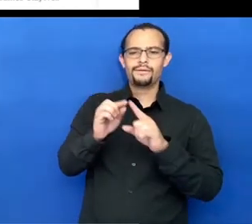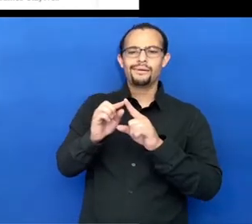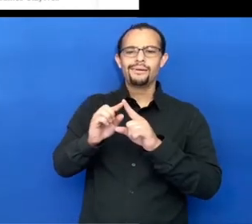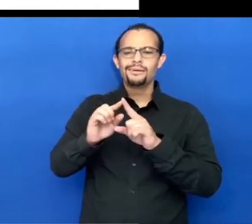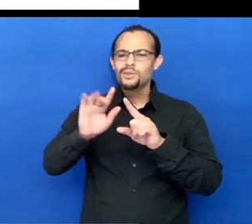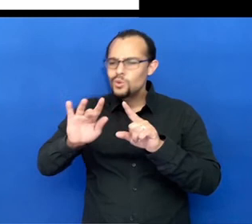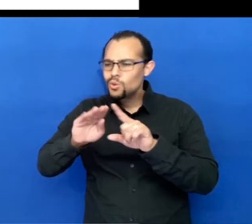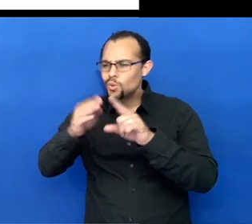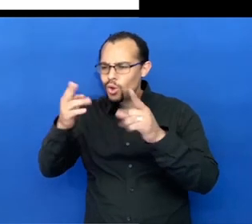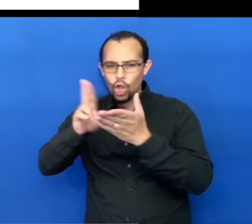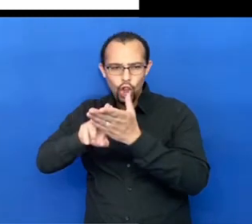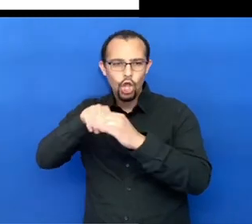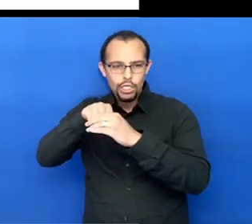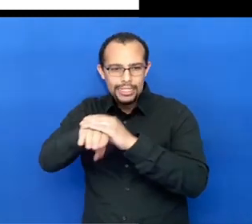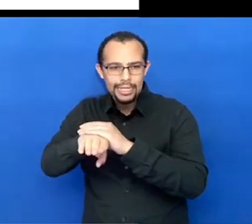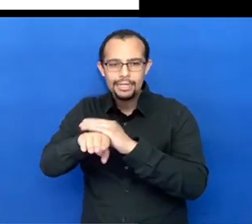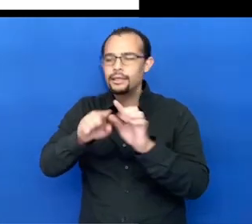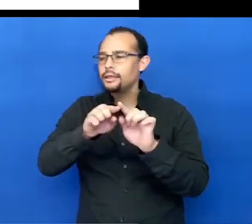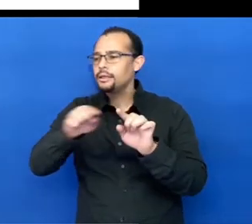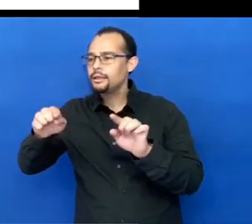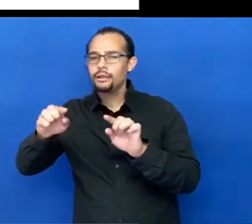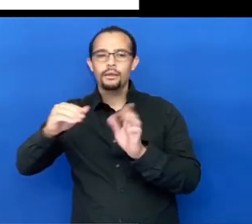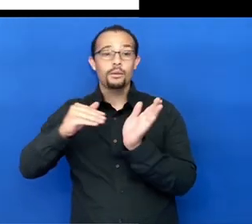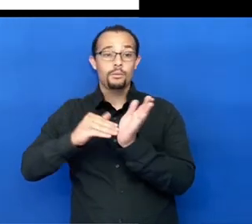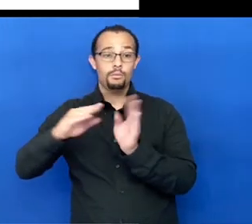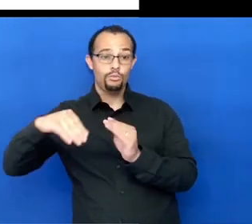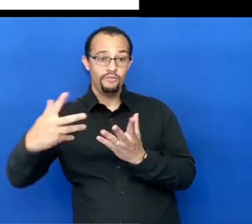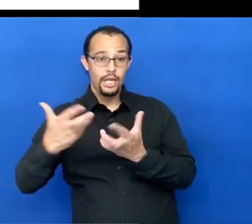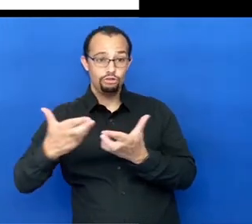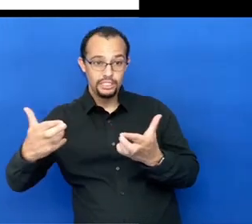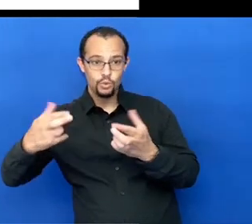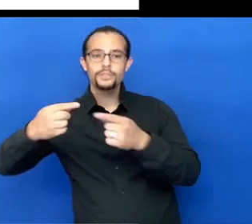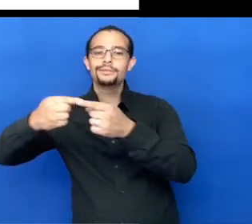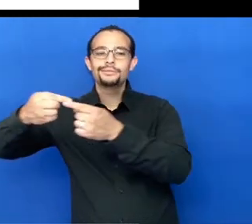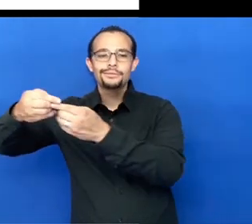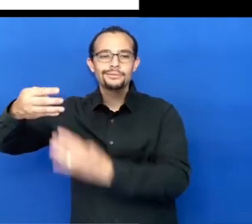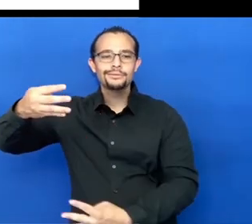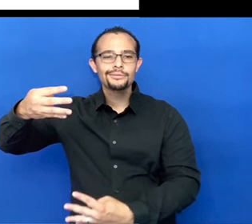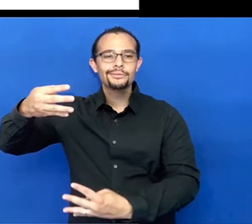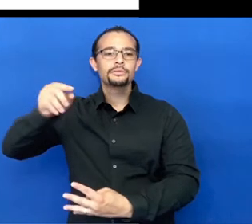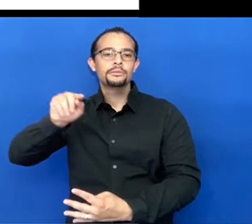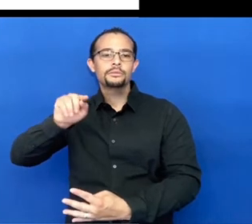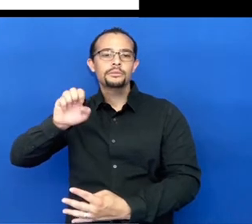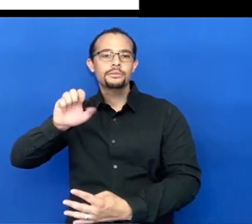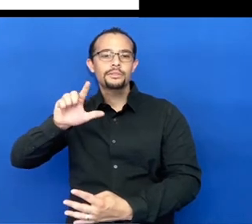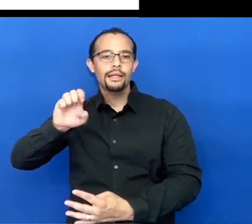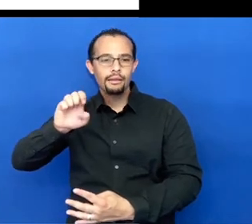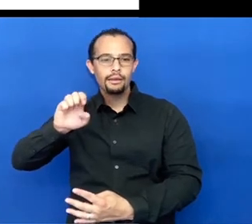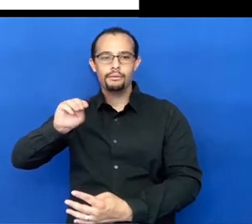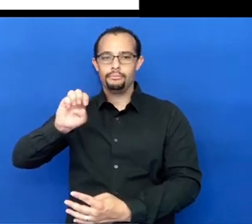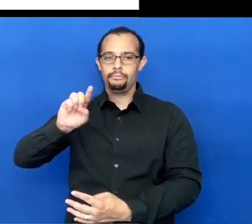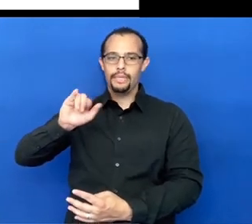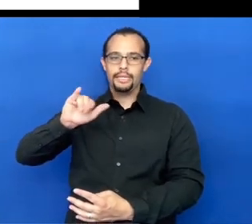will also note that if you expand that provider resources, right under login, you will